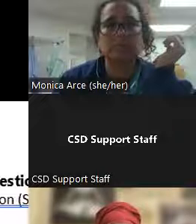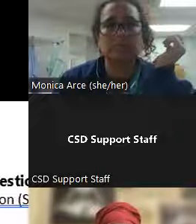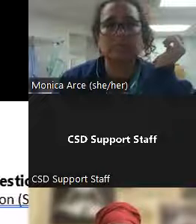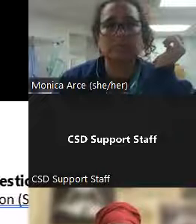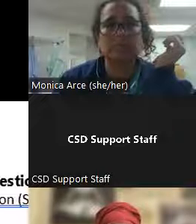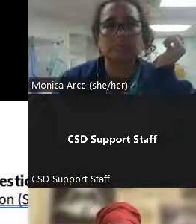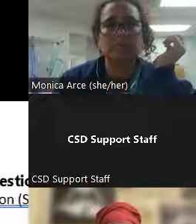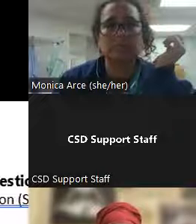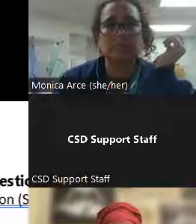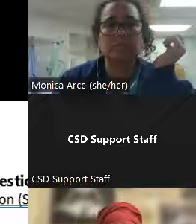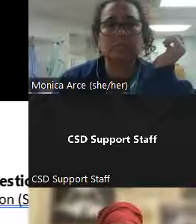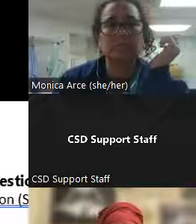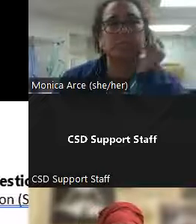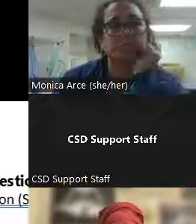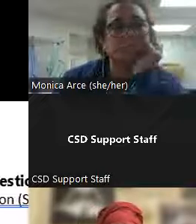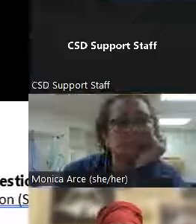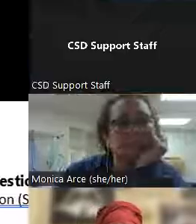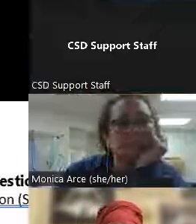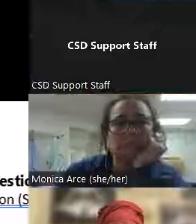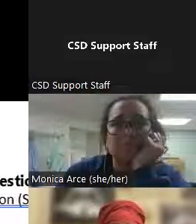as Commissioner Catherine pointed out.